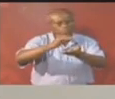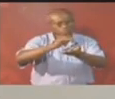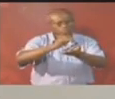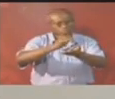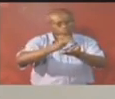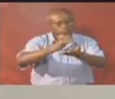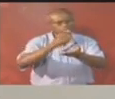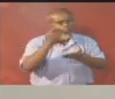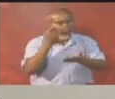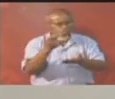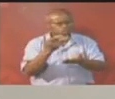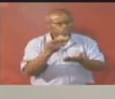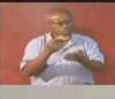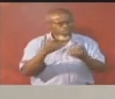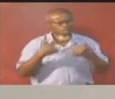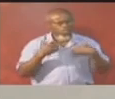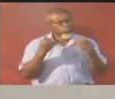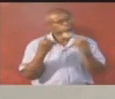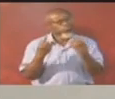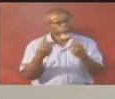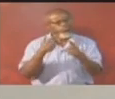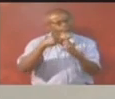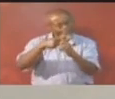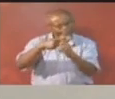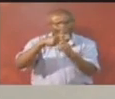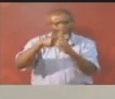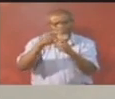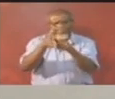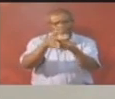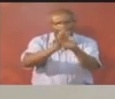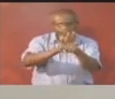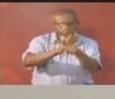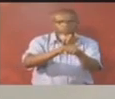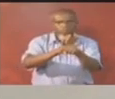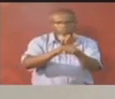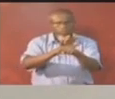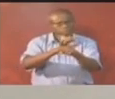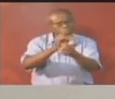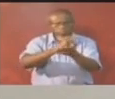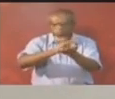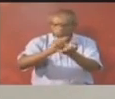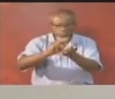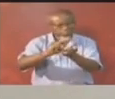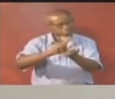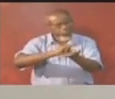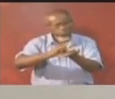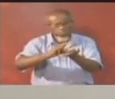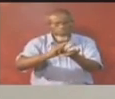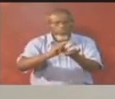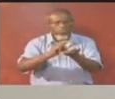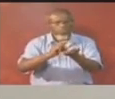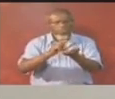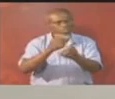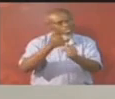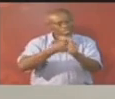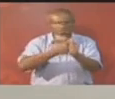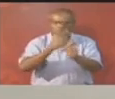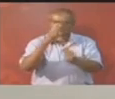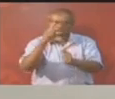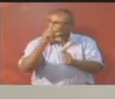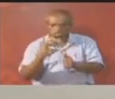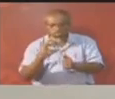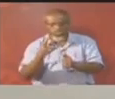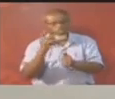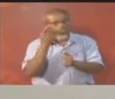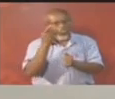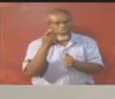our tests being in the 40s for the past several weeks, meaning out of every 100 tests that we do, we get 40 of them